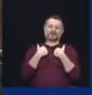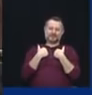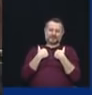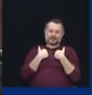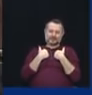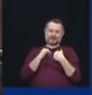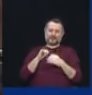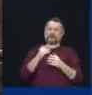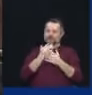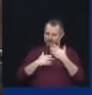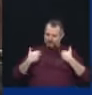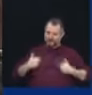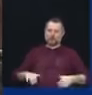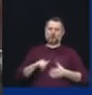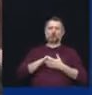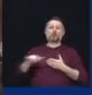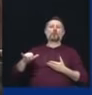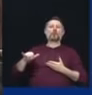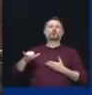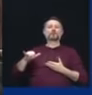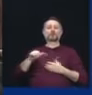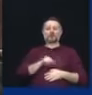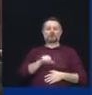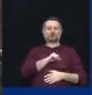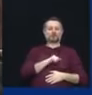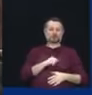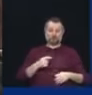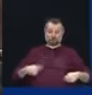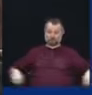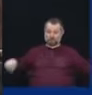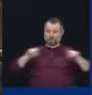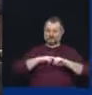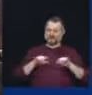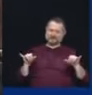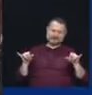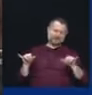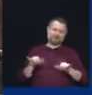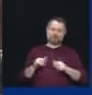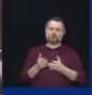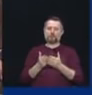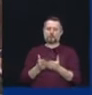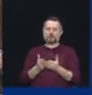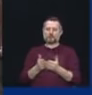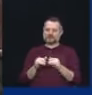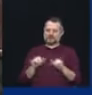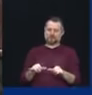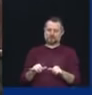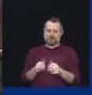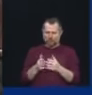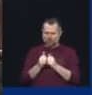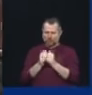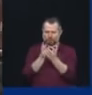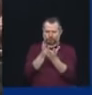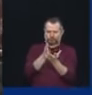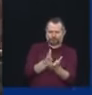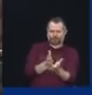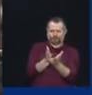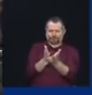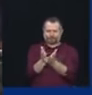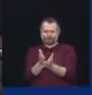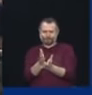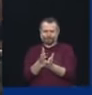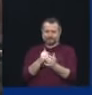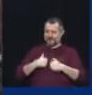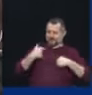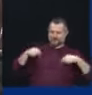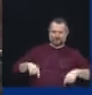Yorker. We're all in this together. We're all in this state together. We're all in this place together. We're all in